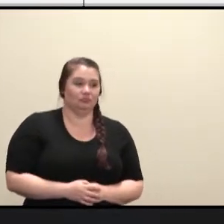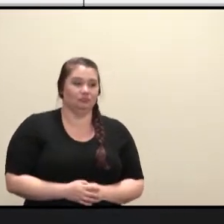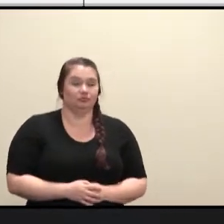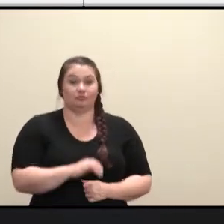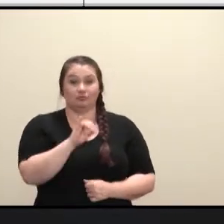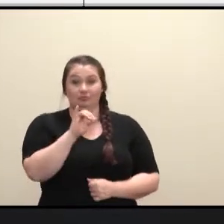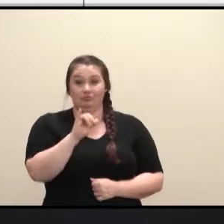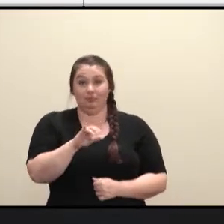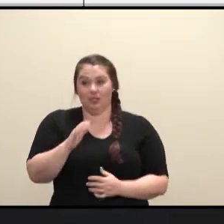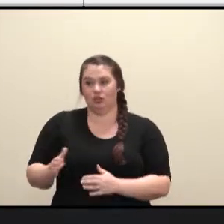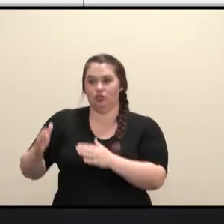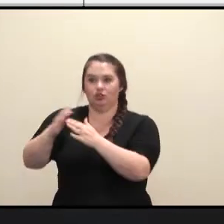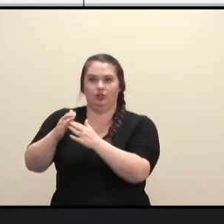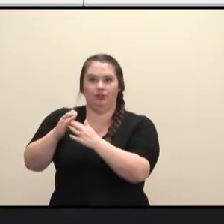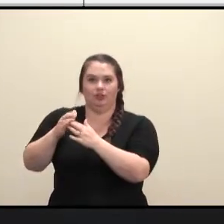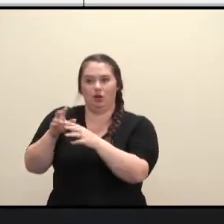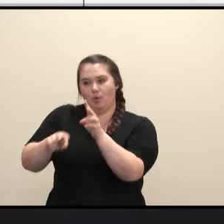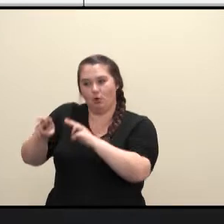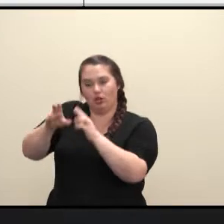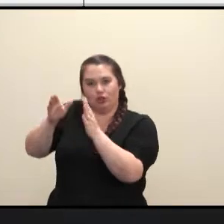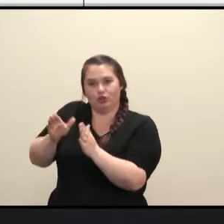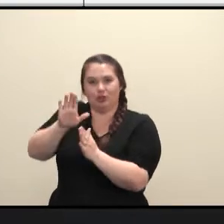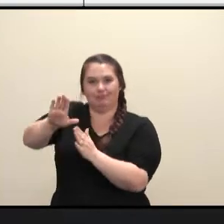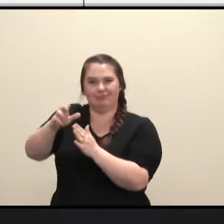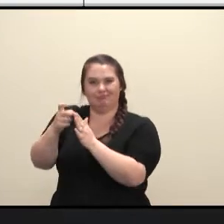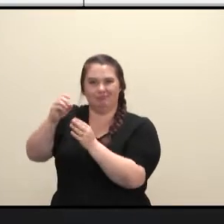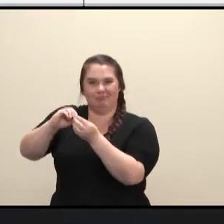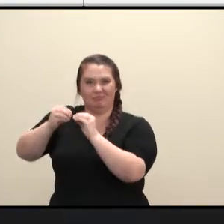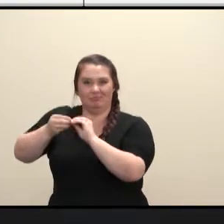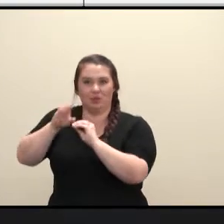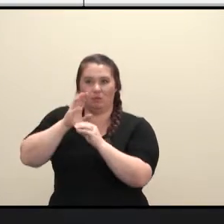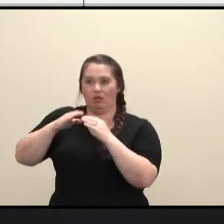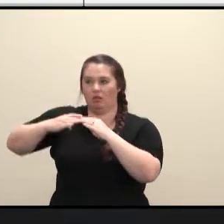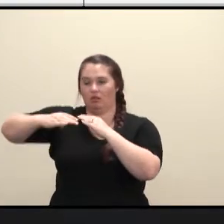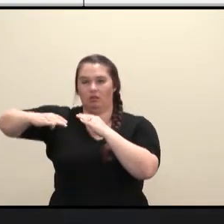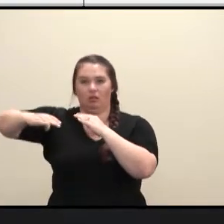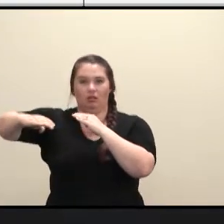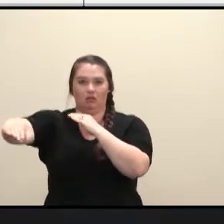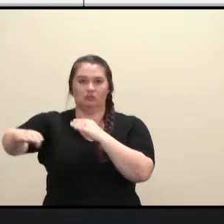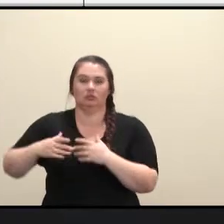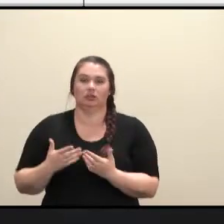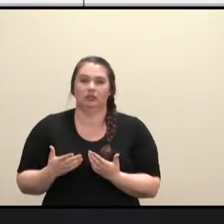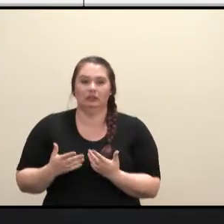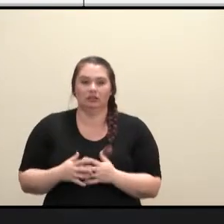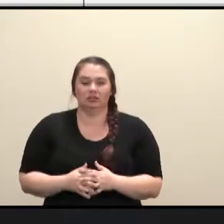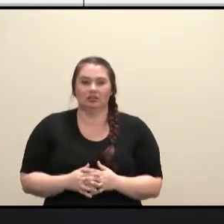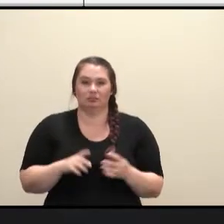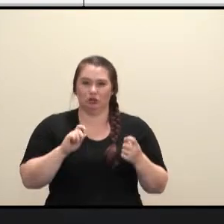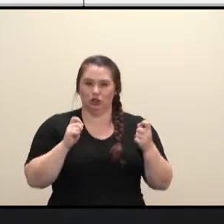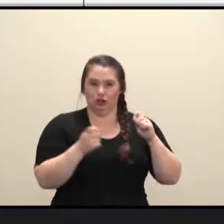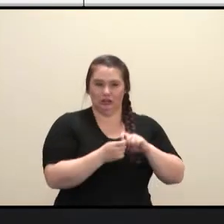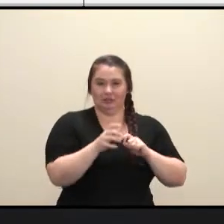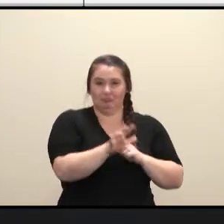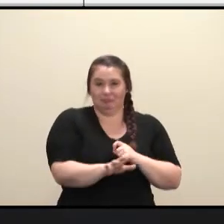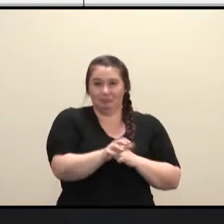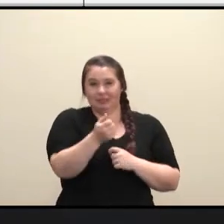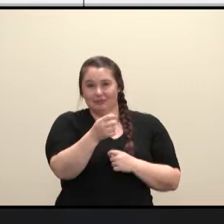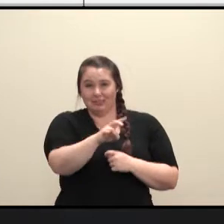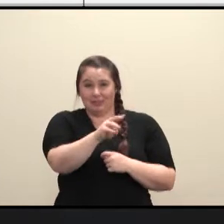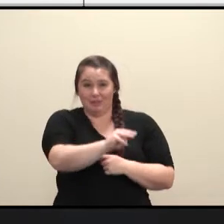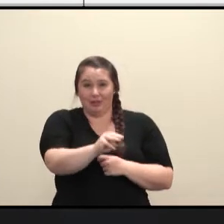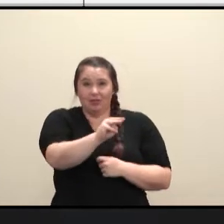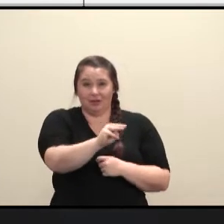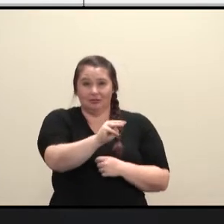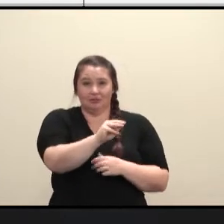chief appraiser's estimate of where our certified values are going to be, with a value adjustment of about $417 million